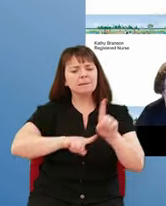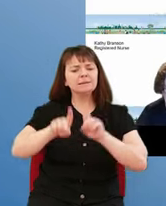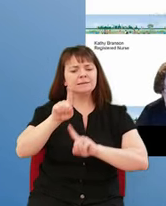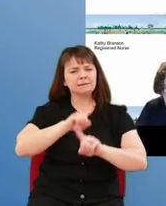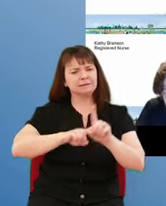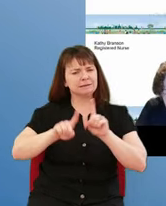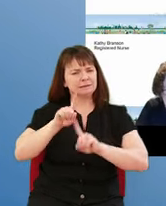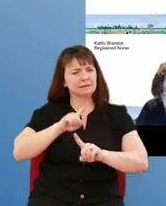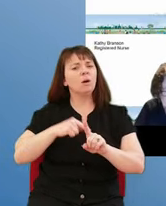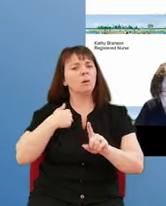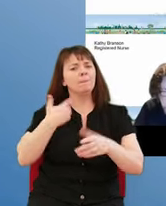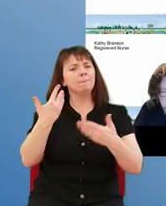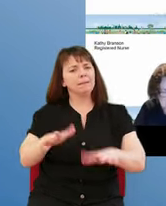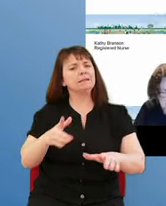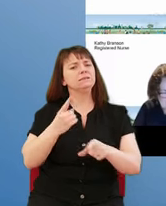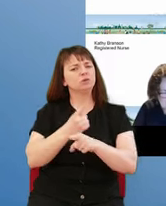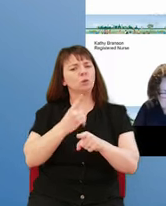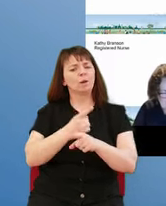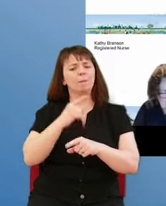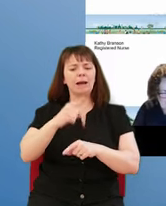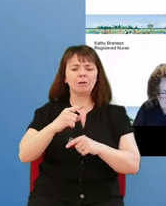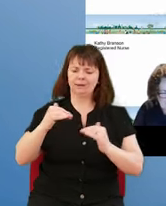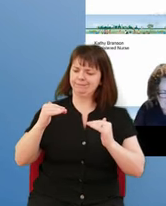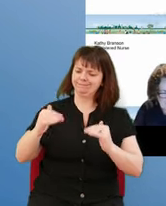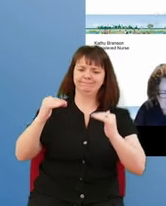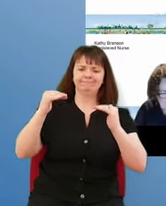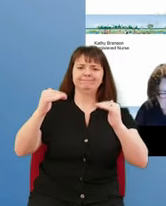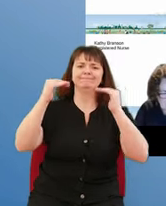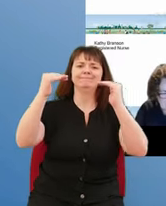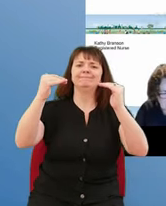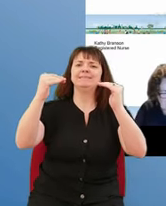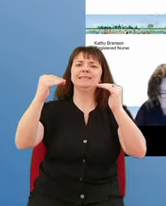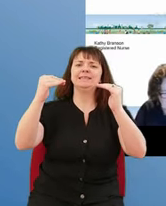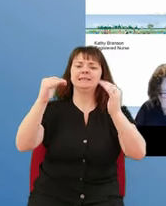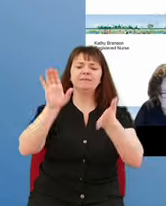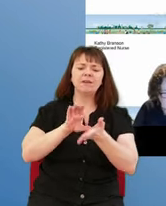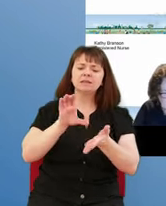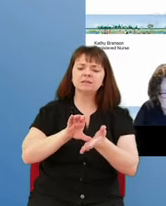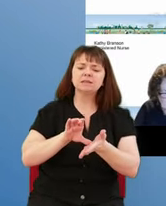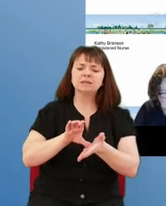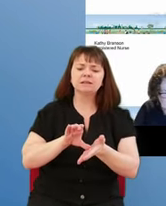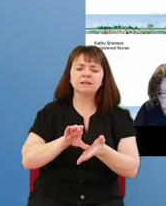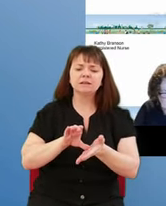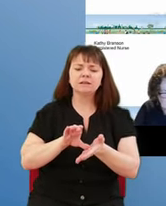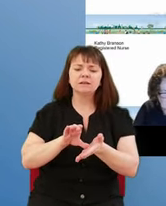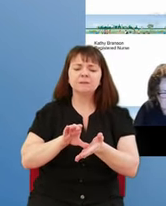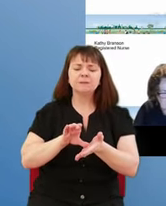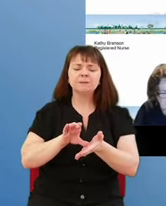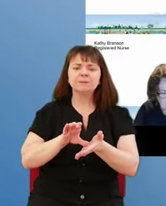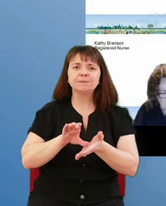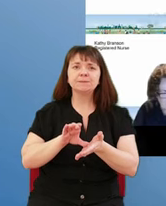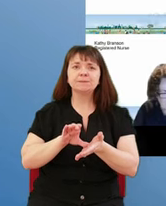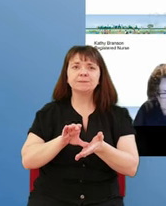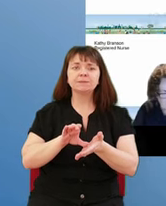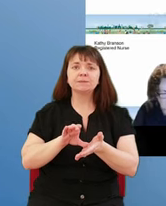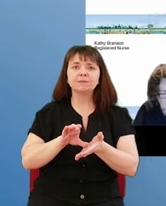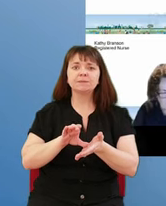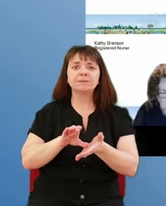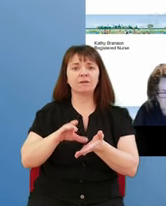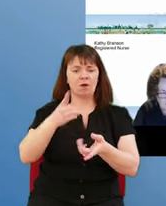findings that we were addressing as commissioners. And I'm really pleased that a lot of good work has gone into